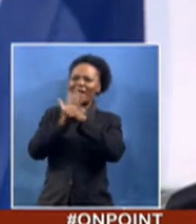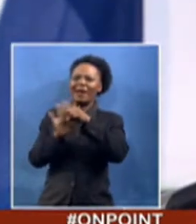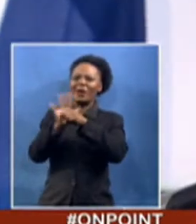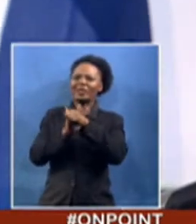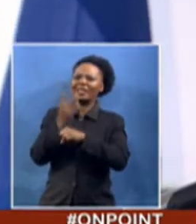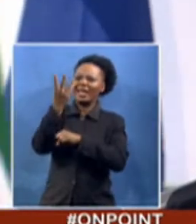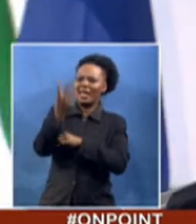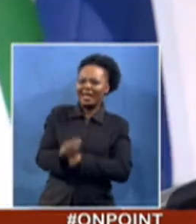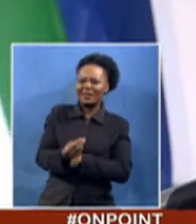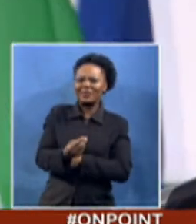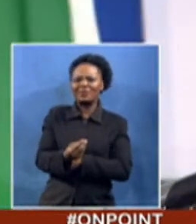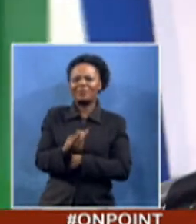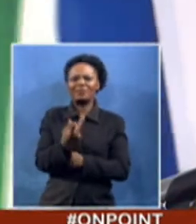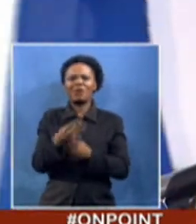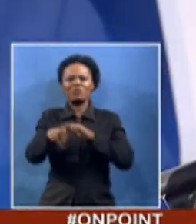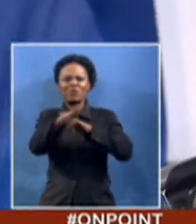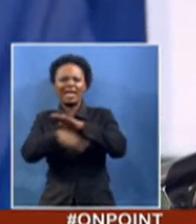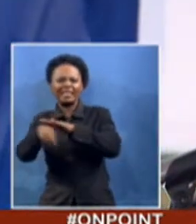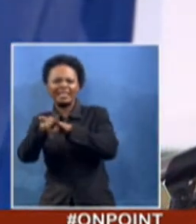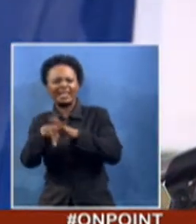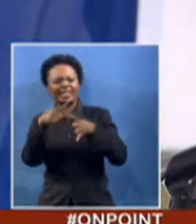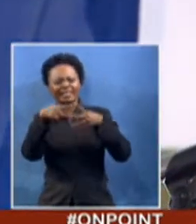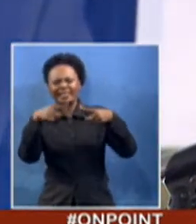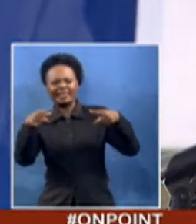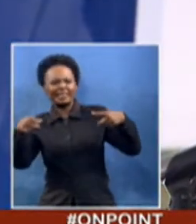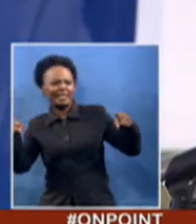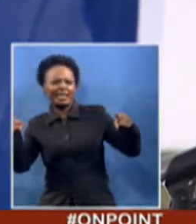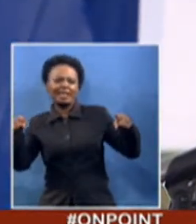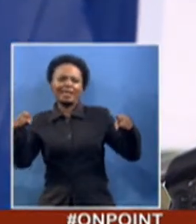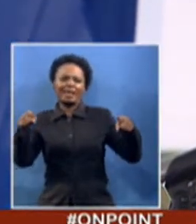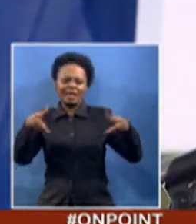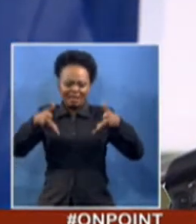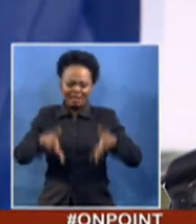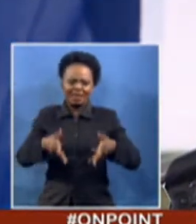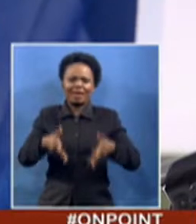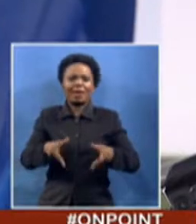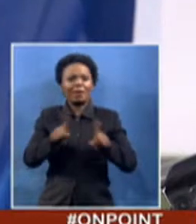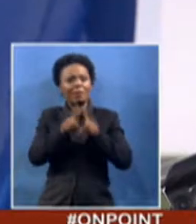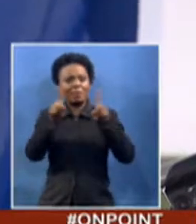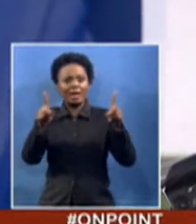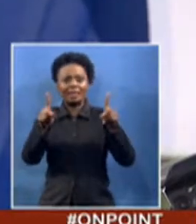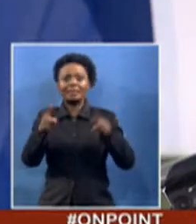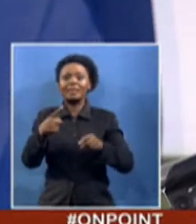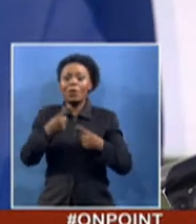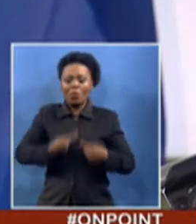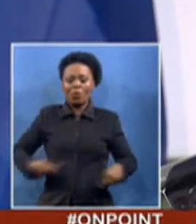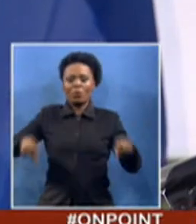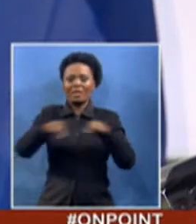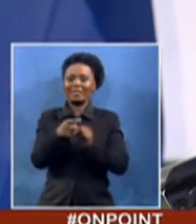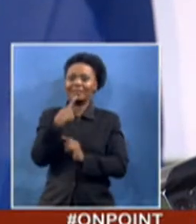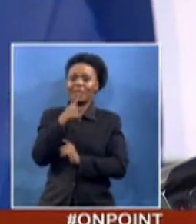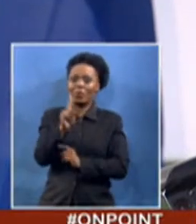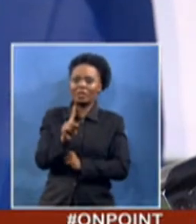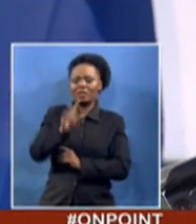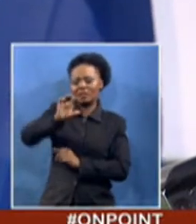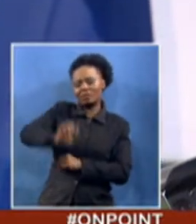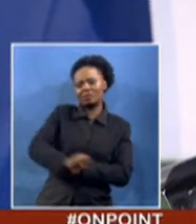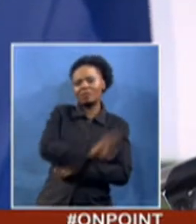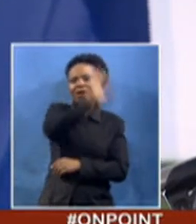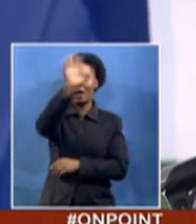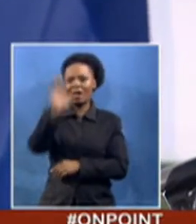different regions in our country, but we call ourselves South Africans with